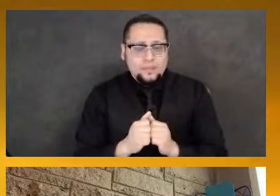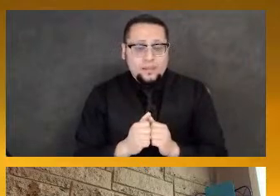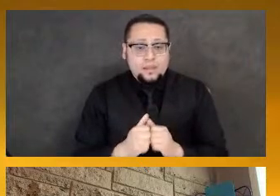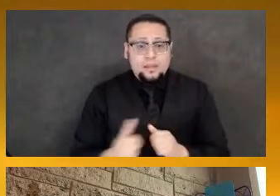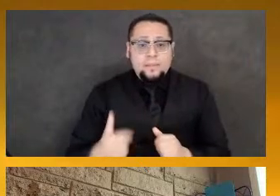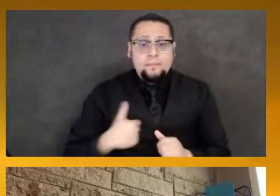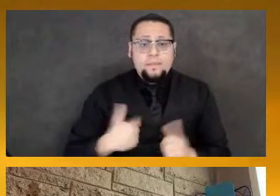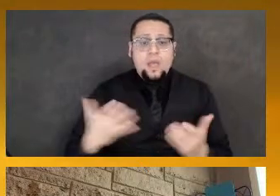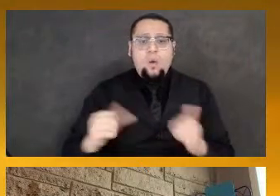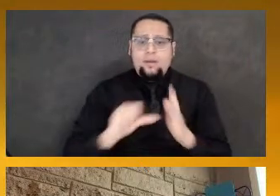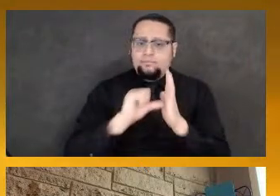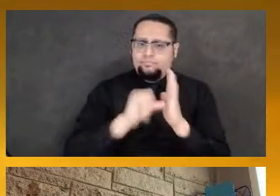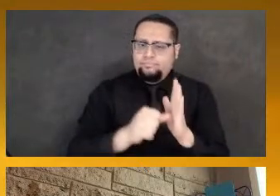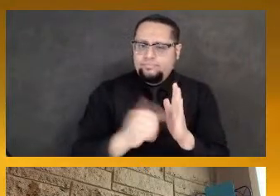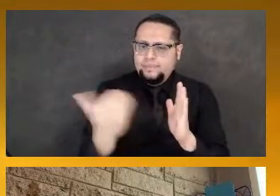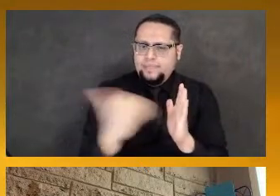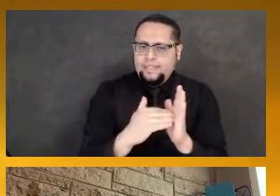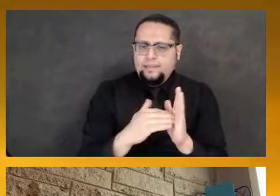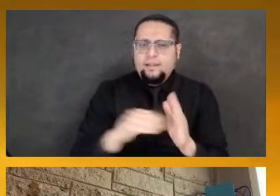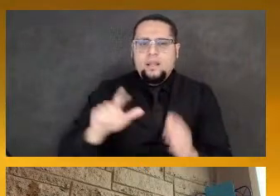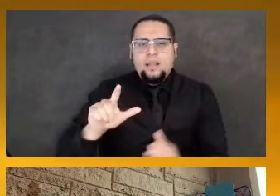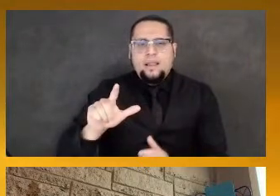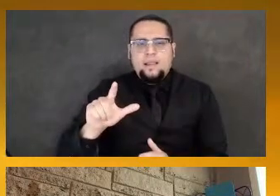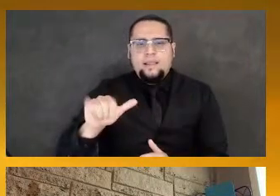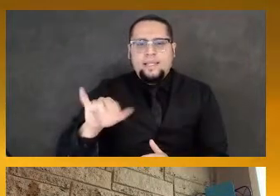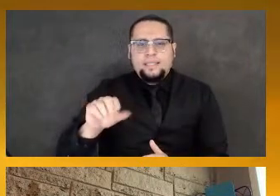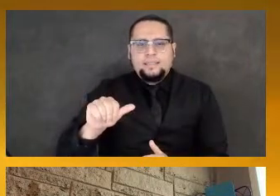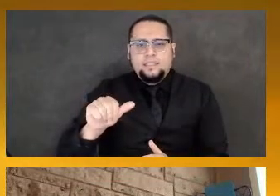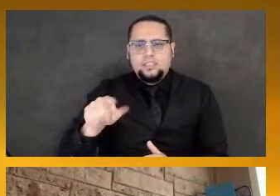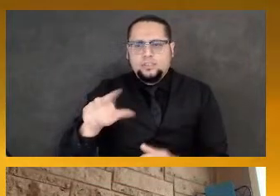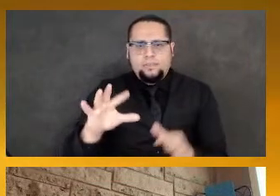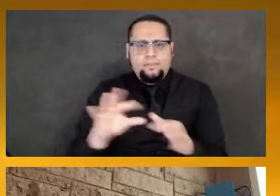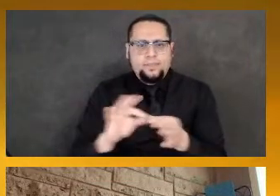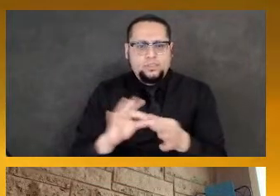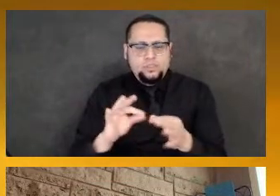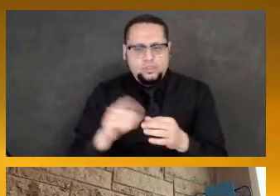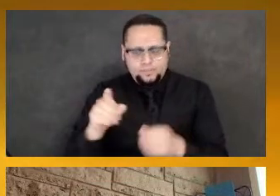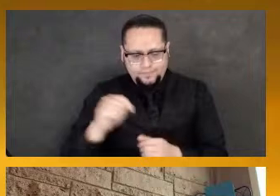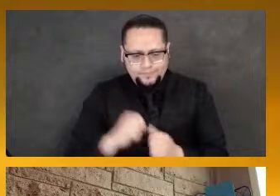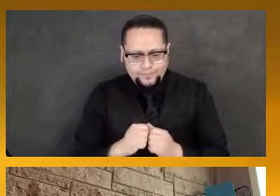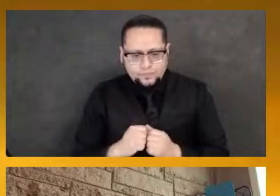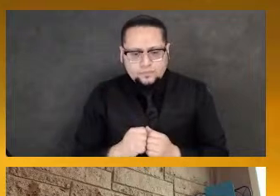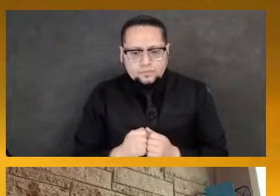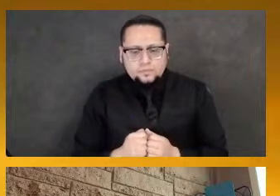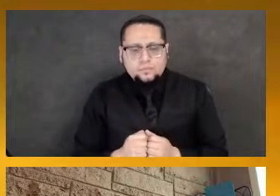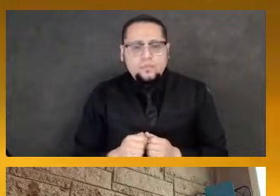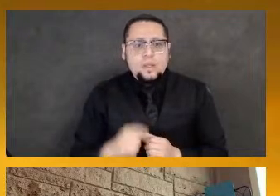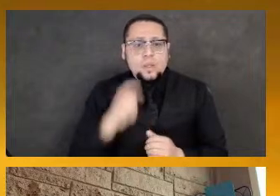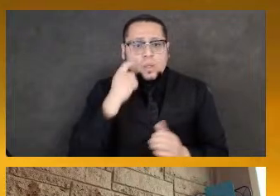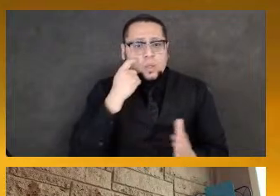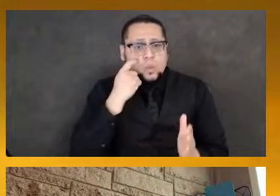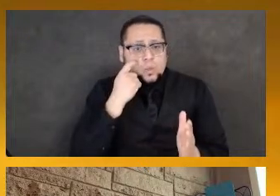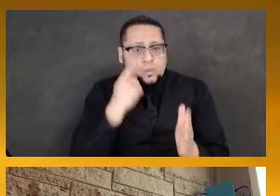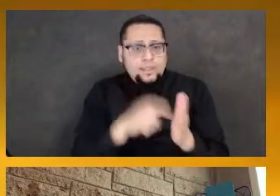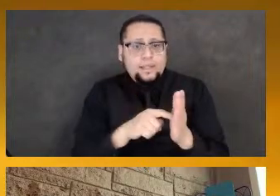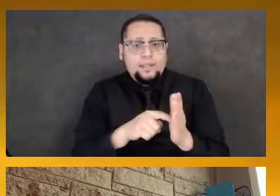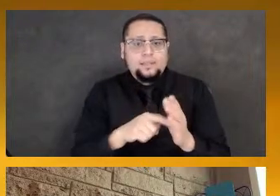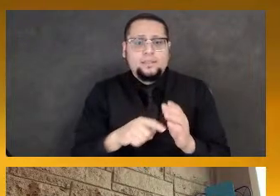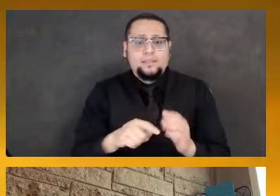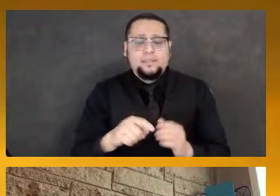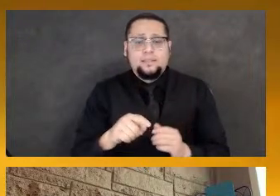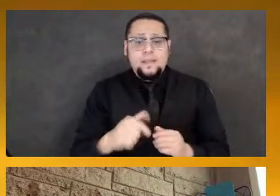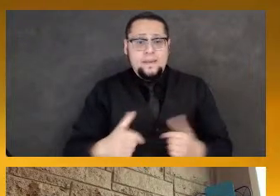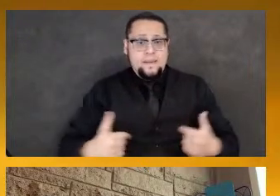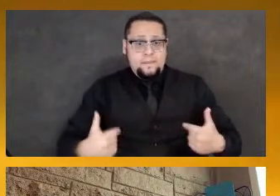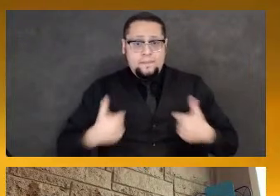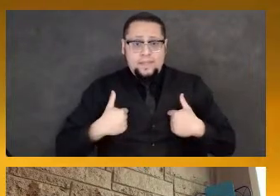want to reiterate something that Lisa has put forward, that recognizing that and stating that I'm